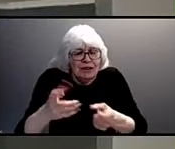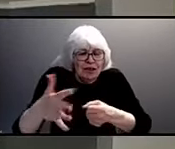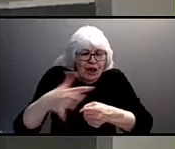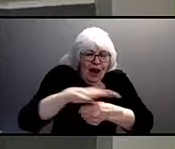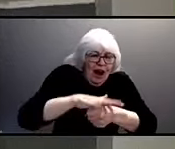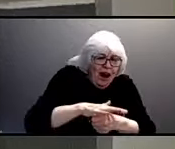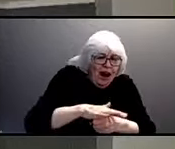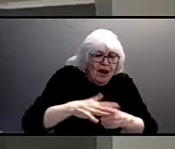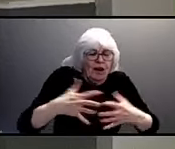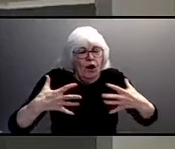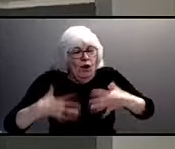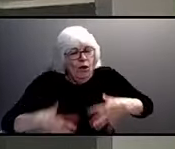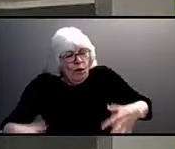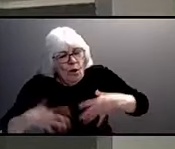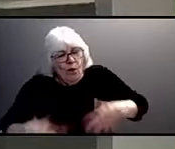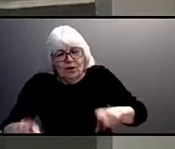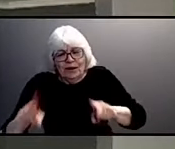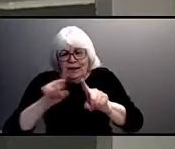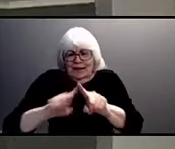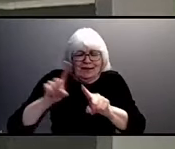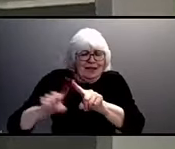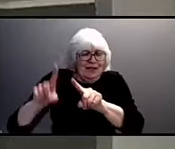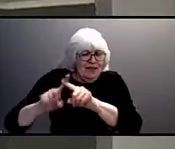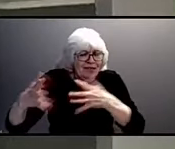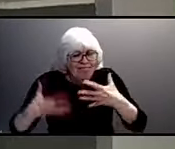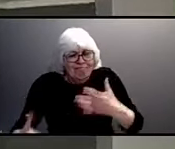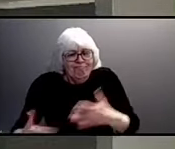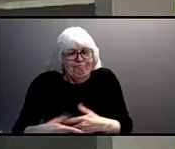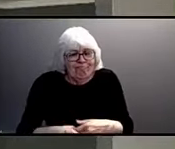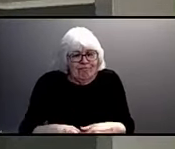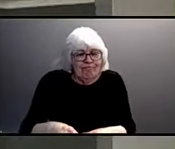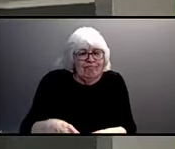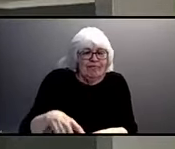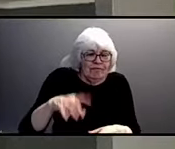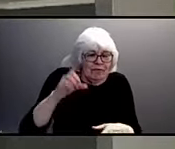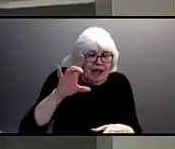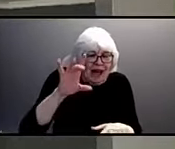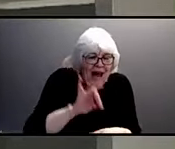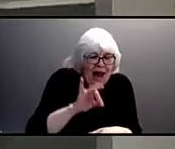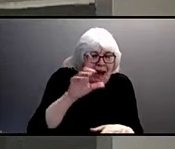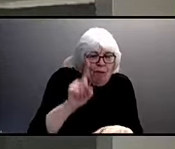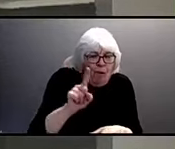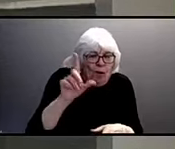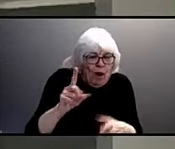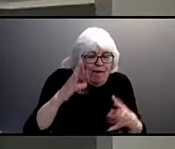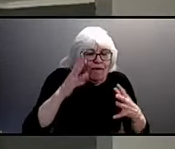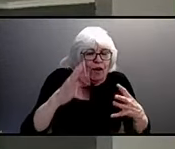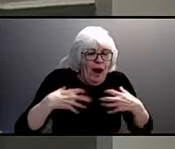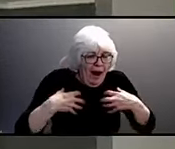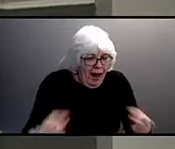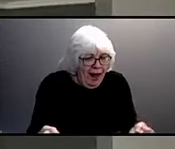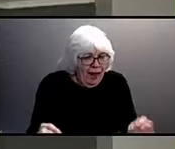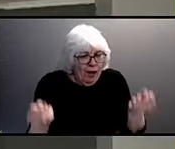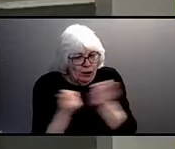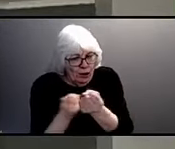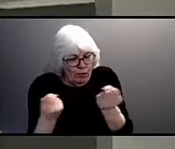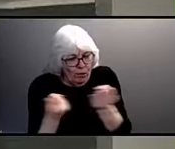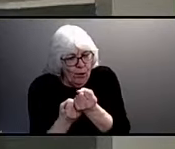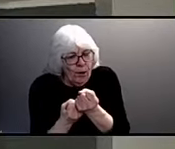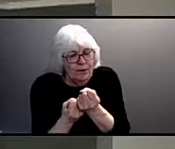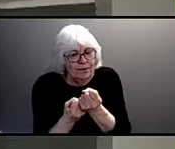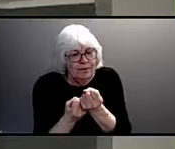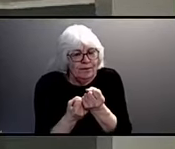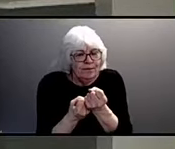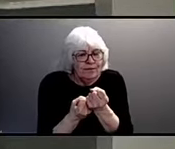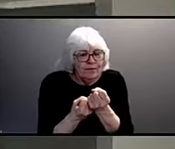And also 811 is available for health support. And I just want to thank, again, our staff who have done an incredible